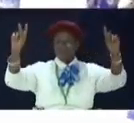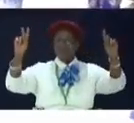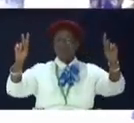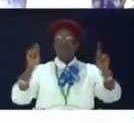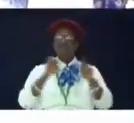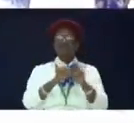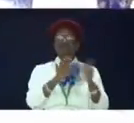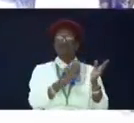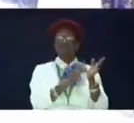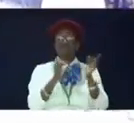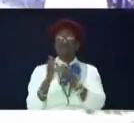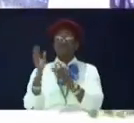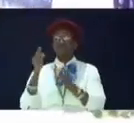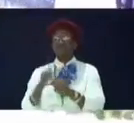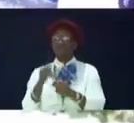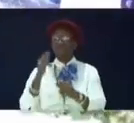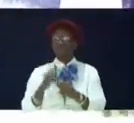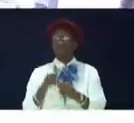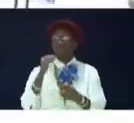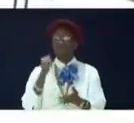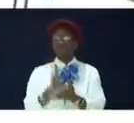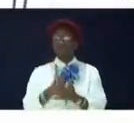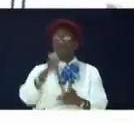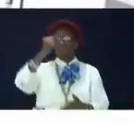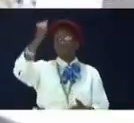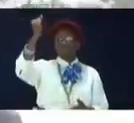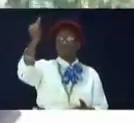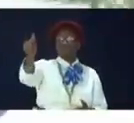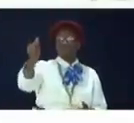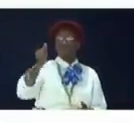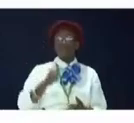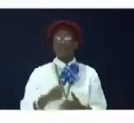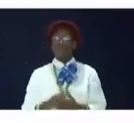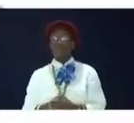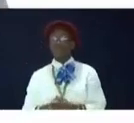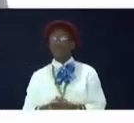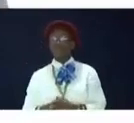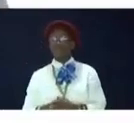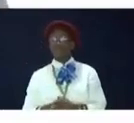Lato ni lo gbogbo idawole re yo serere.